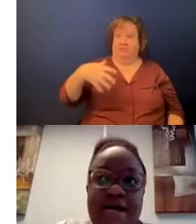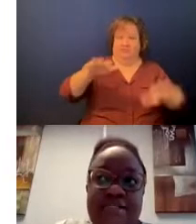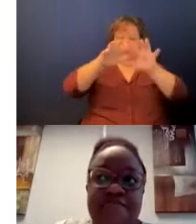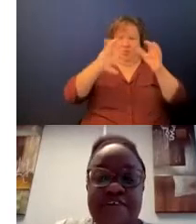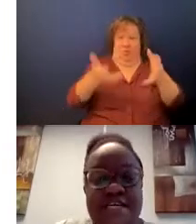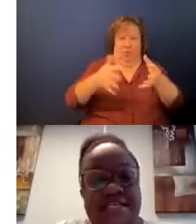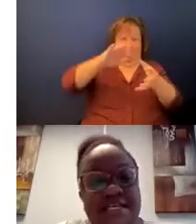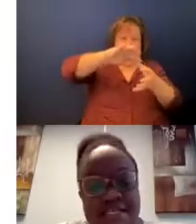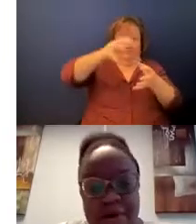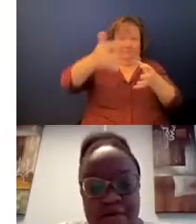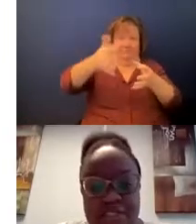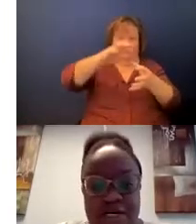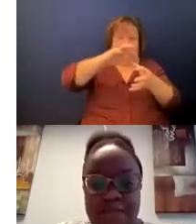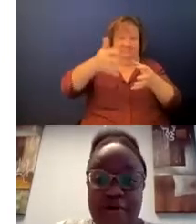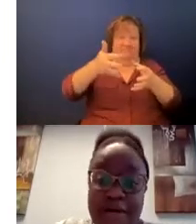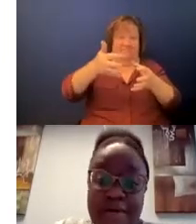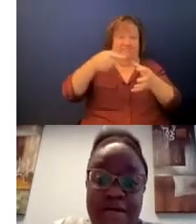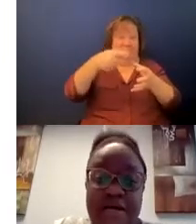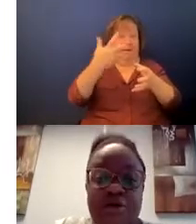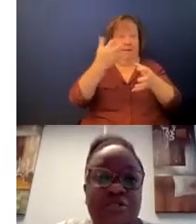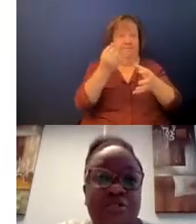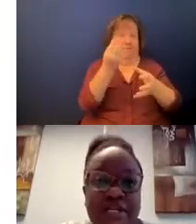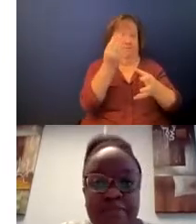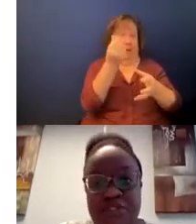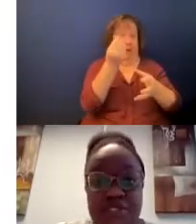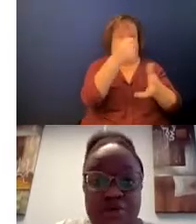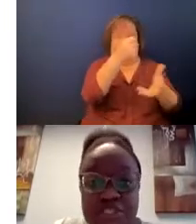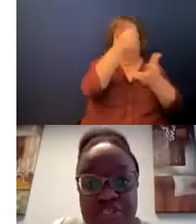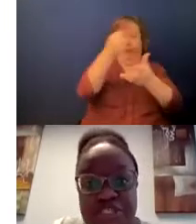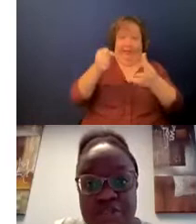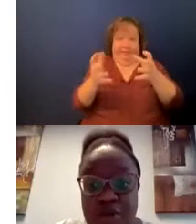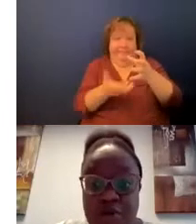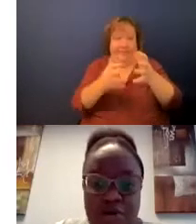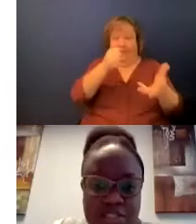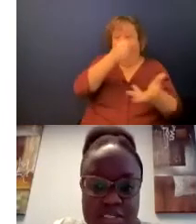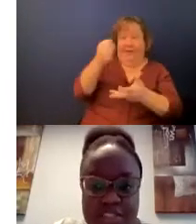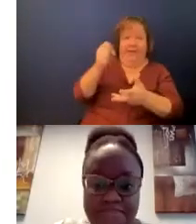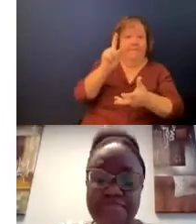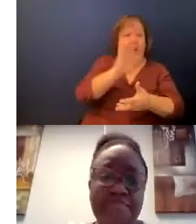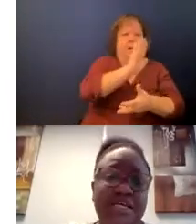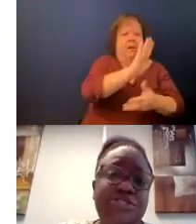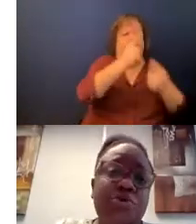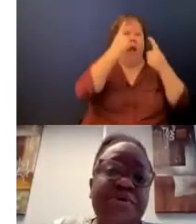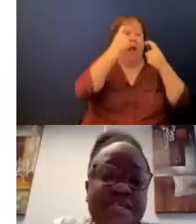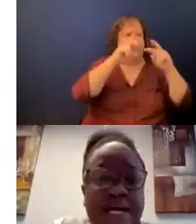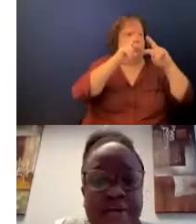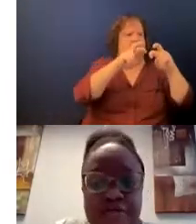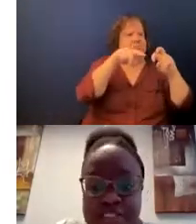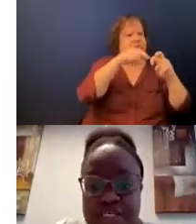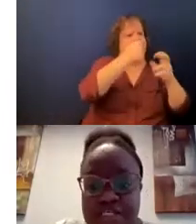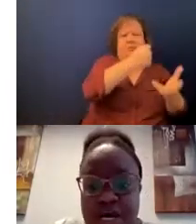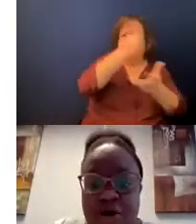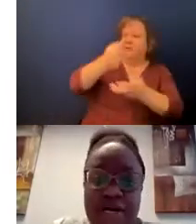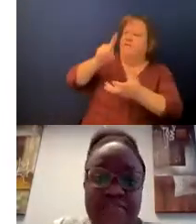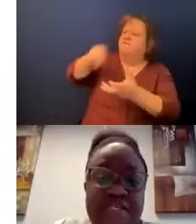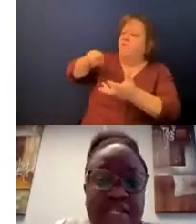who had fixed ideas about programming and not really putting into consideration the local context. And so with this kind of